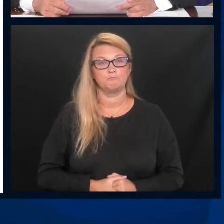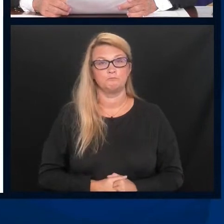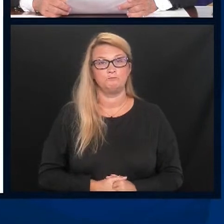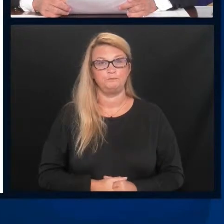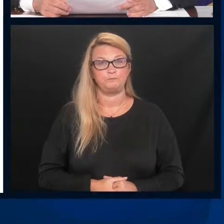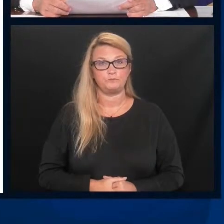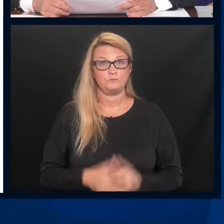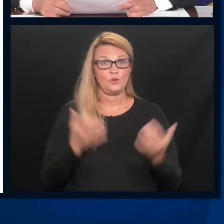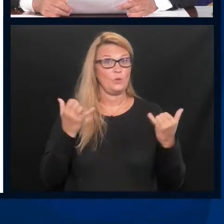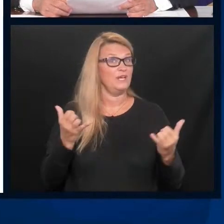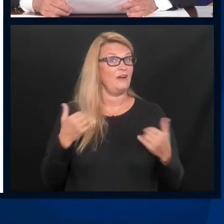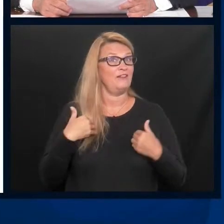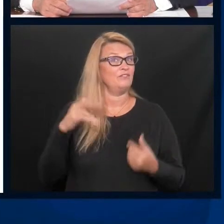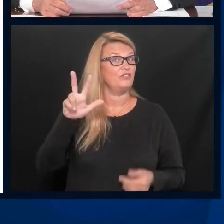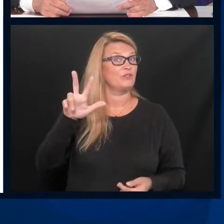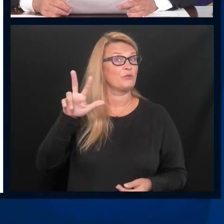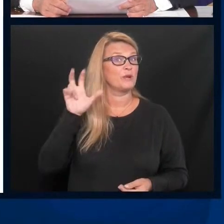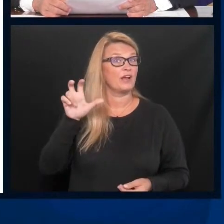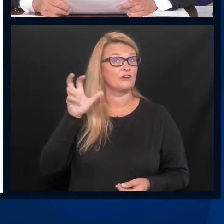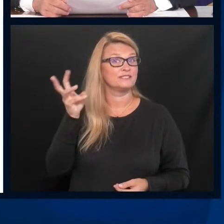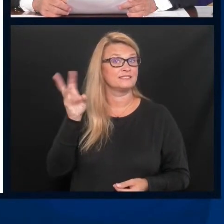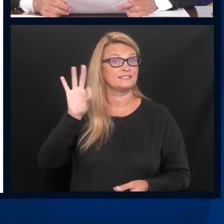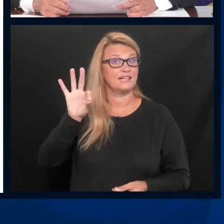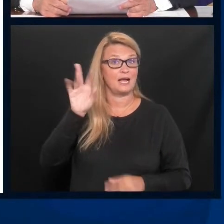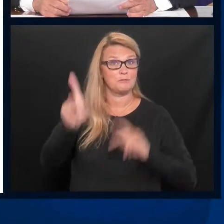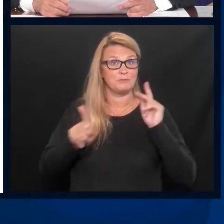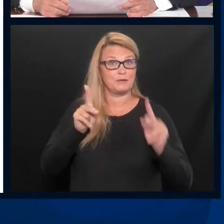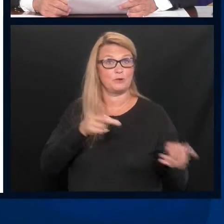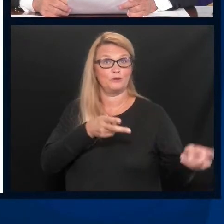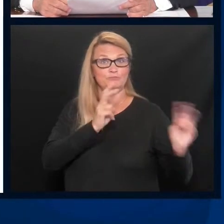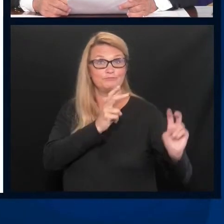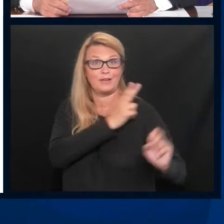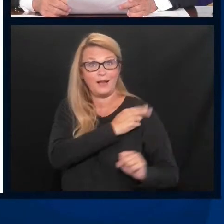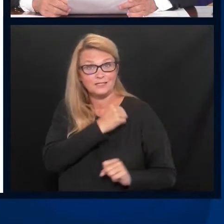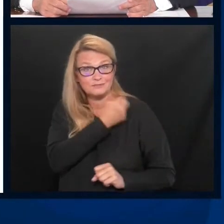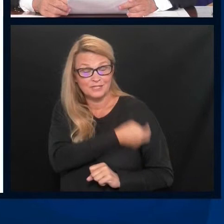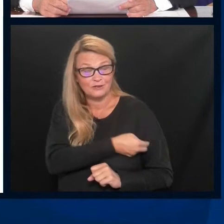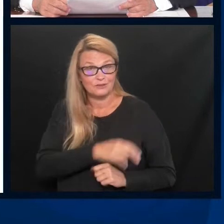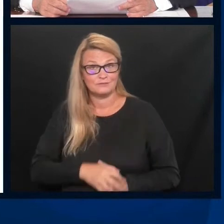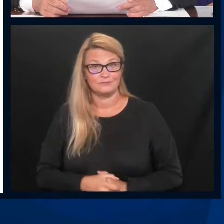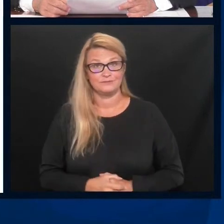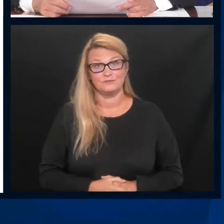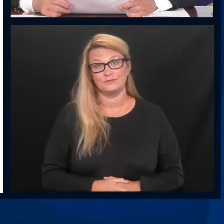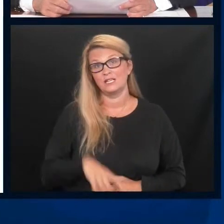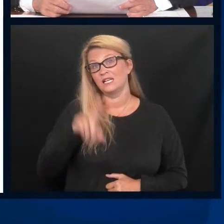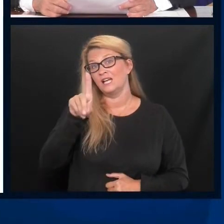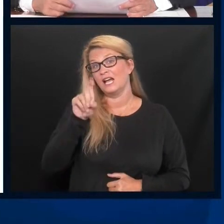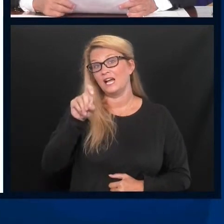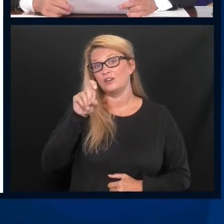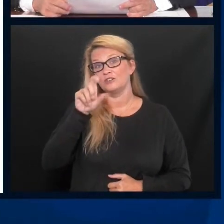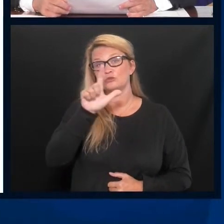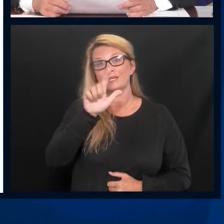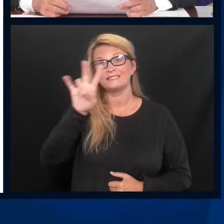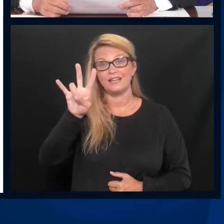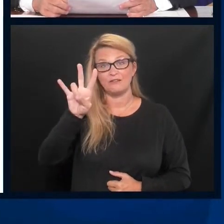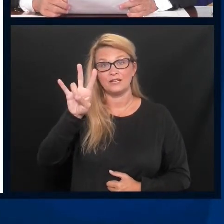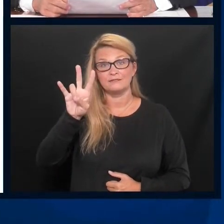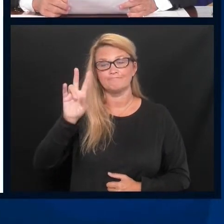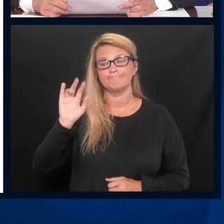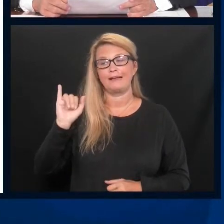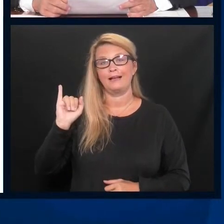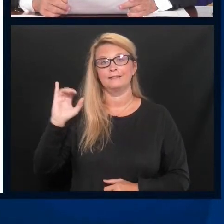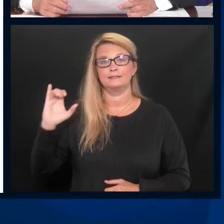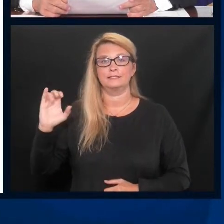have 369 people hospitalized in West Virginia, and 127 of them in the